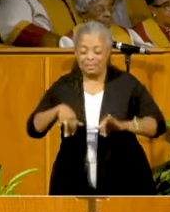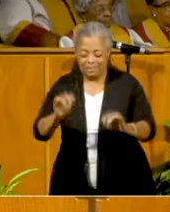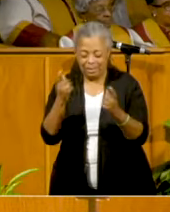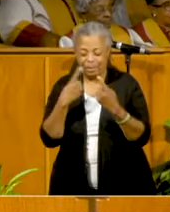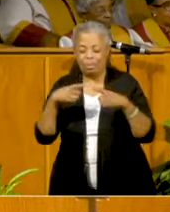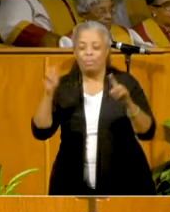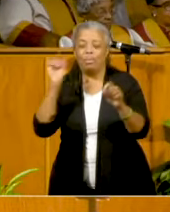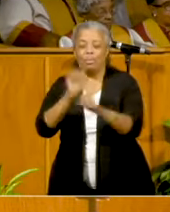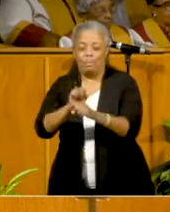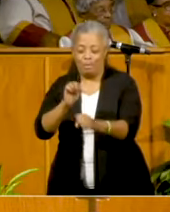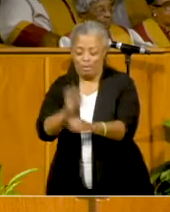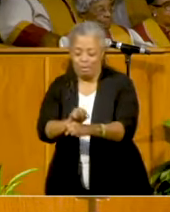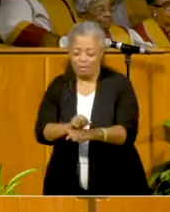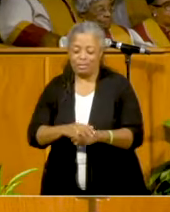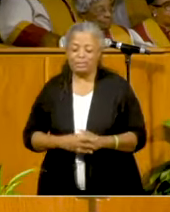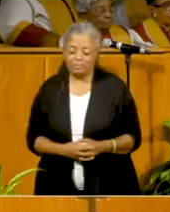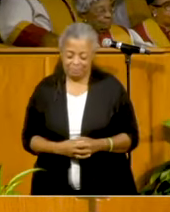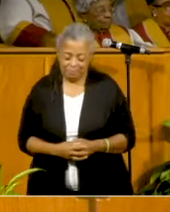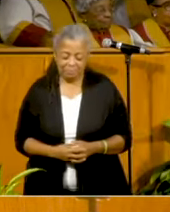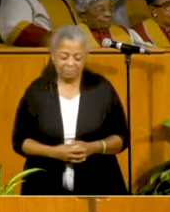still at work.